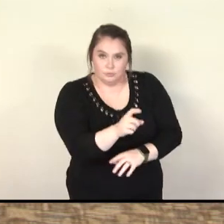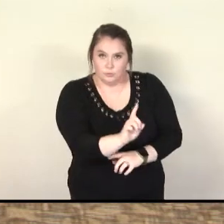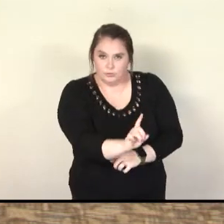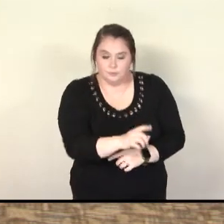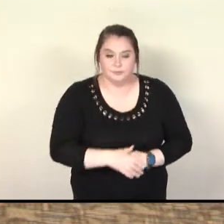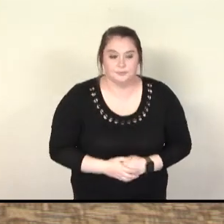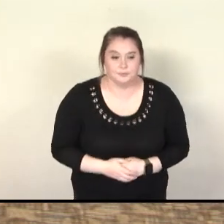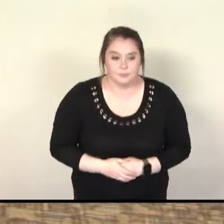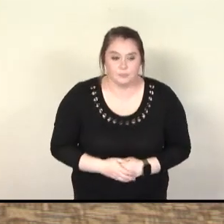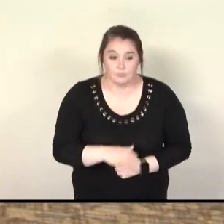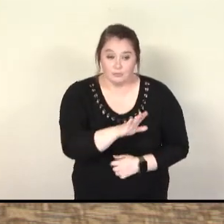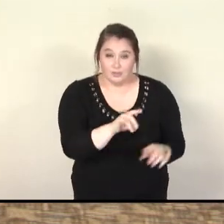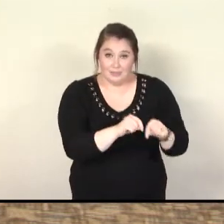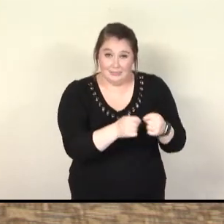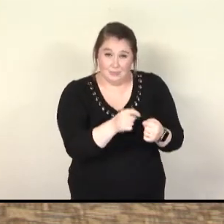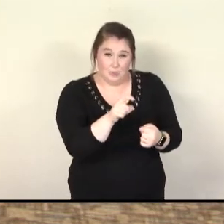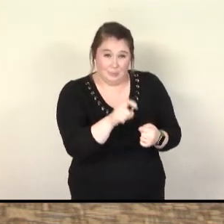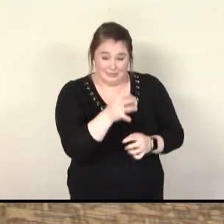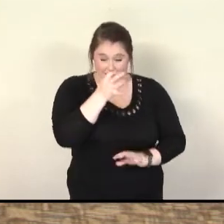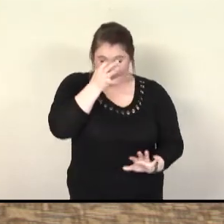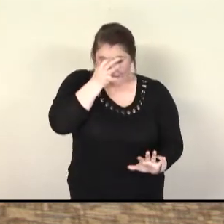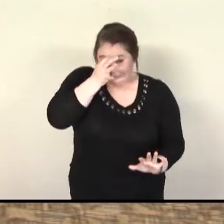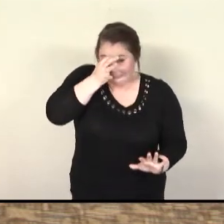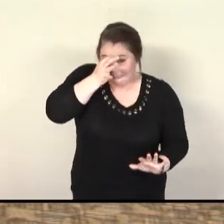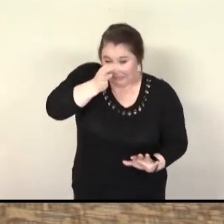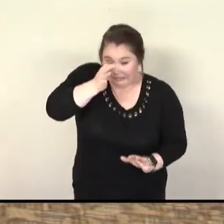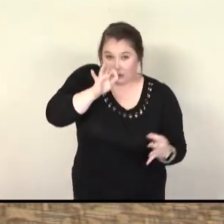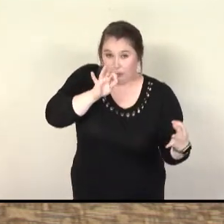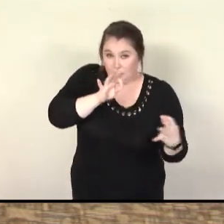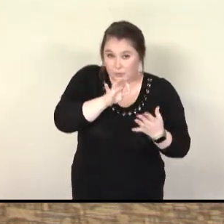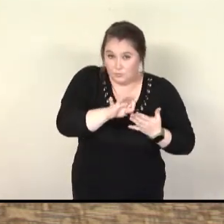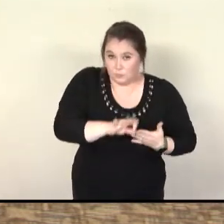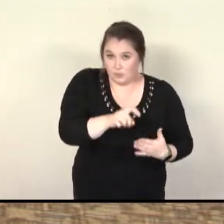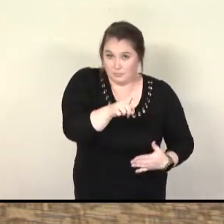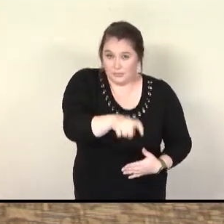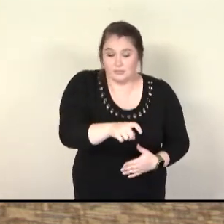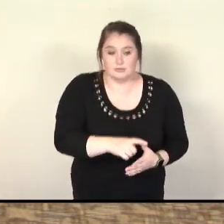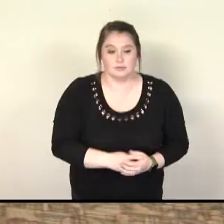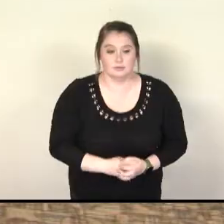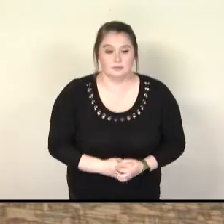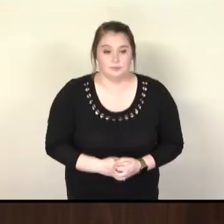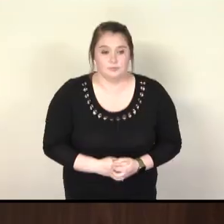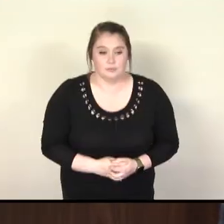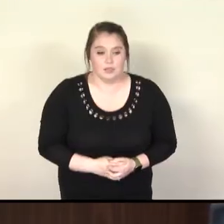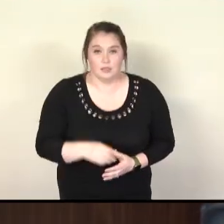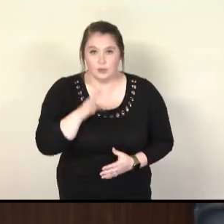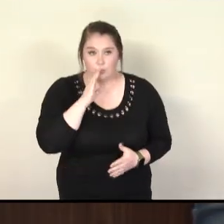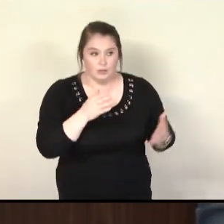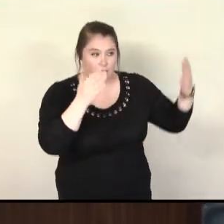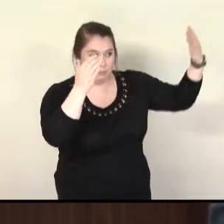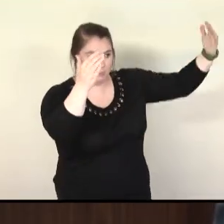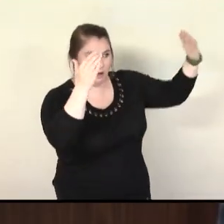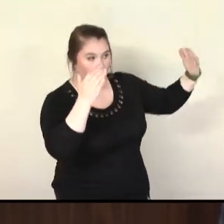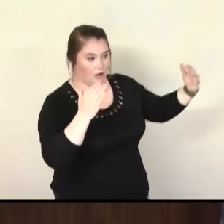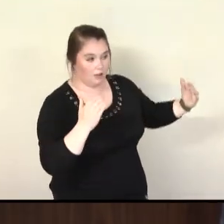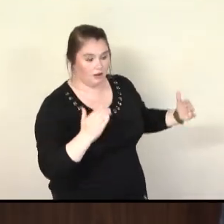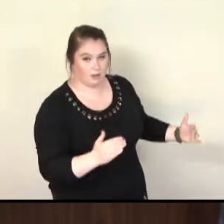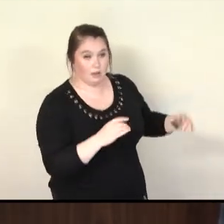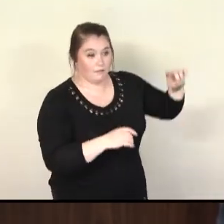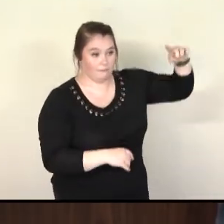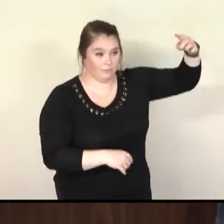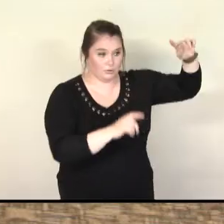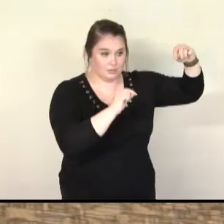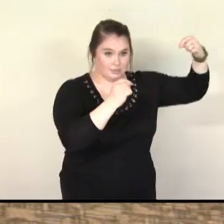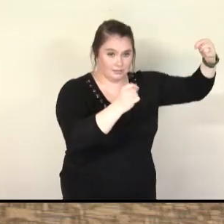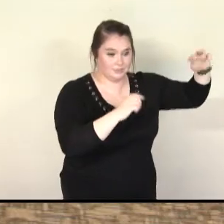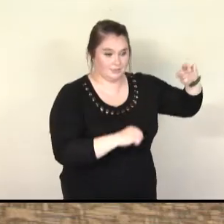team, which requires near perfect scores in all categories. And the hierarchy then follows in this order: first team, second team, and